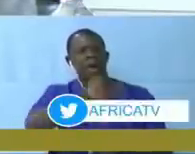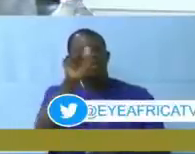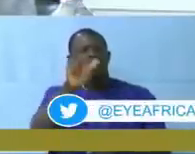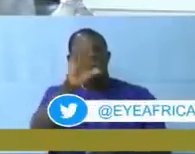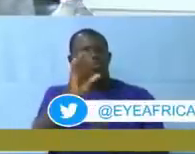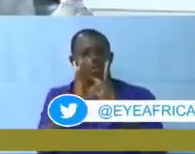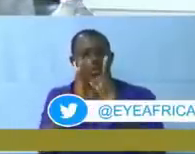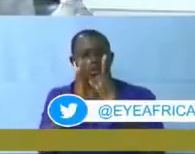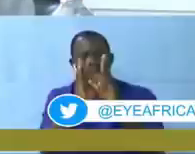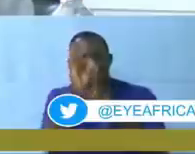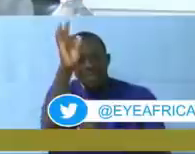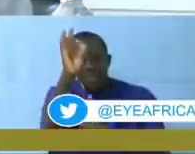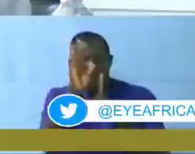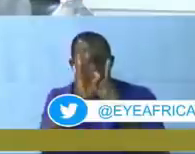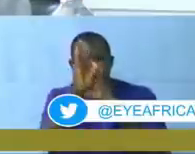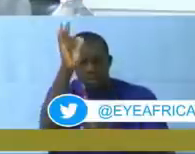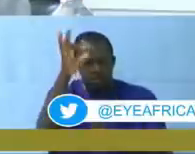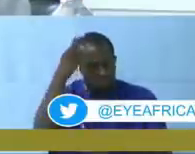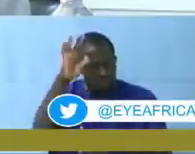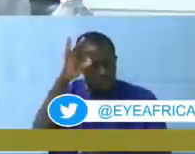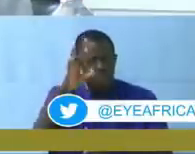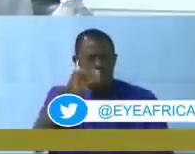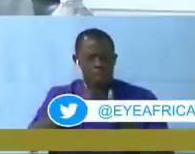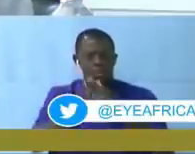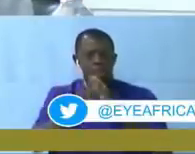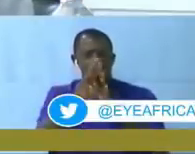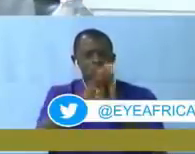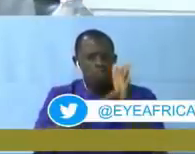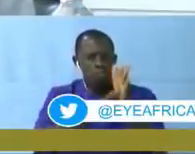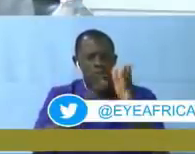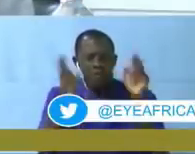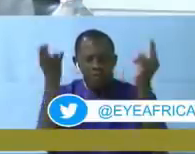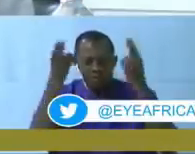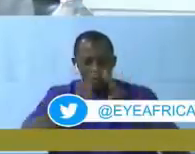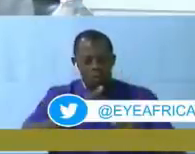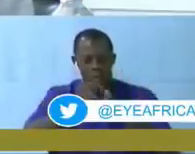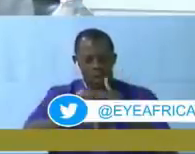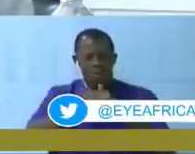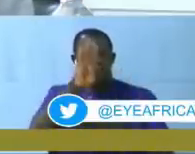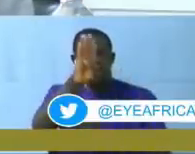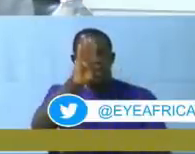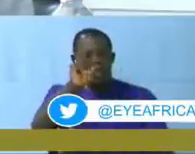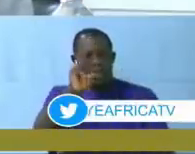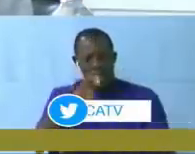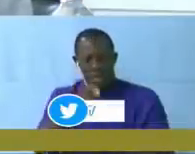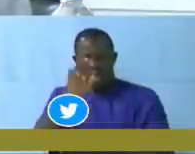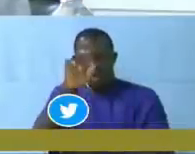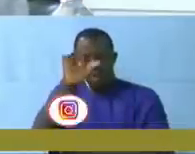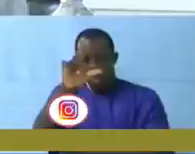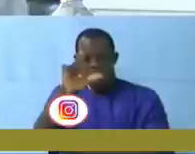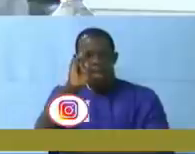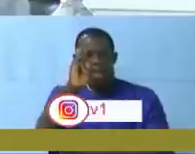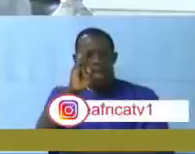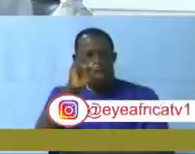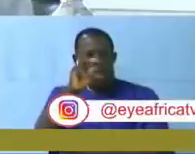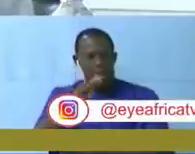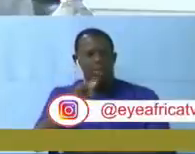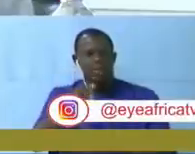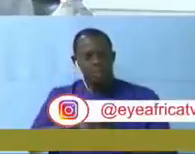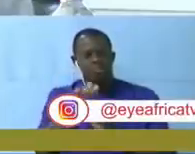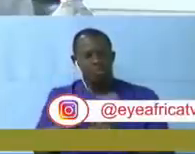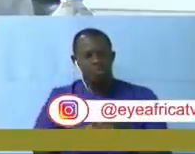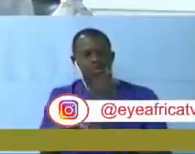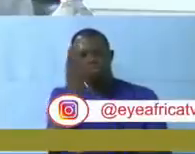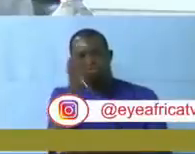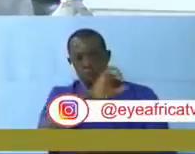course on the rule of law in Berlin, I think around 2006. Ak benen jang ci atum